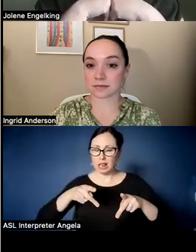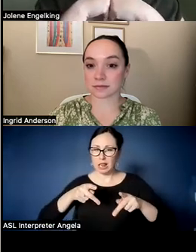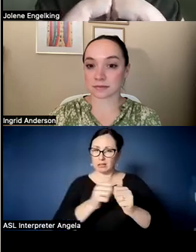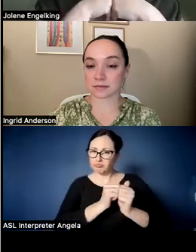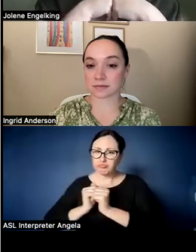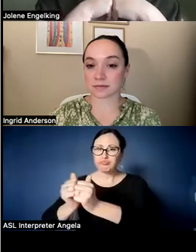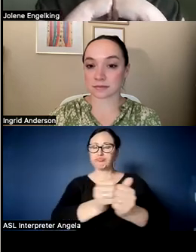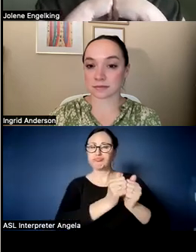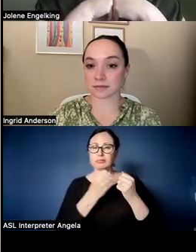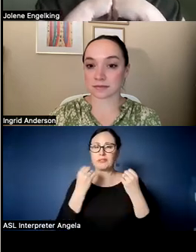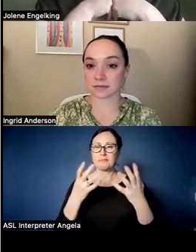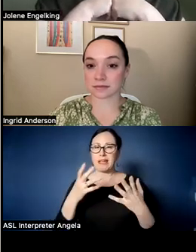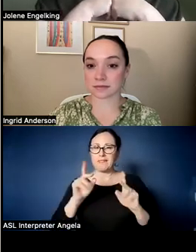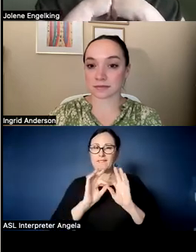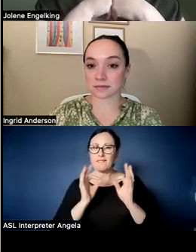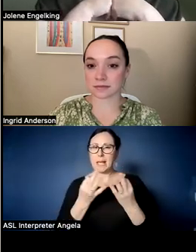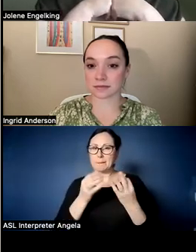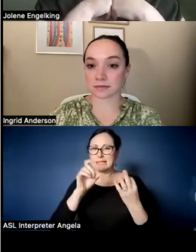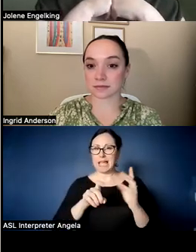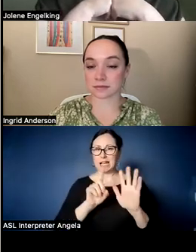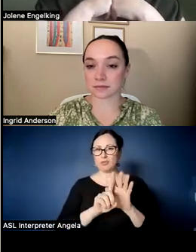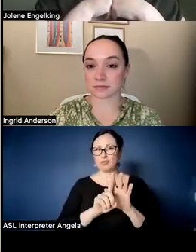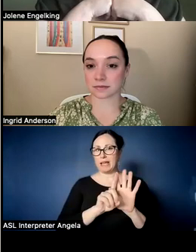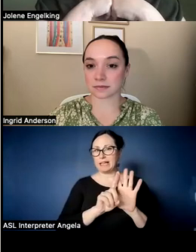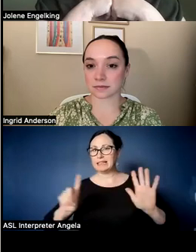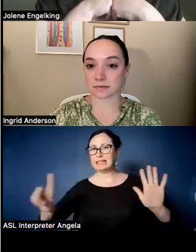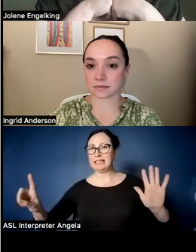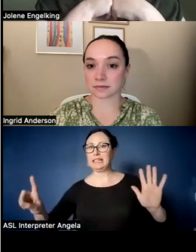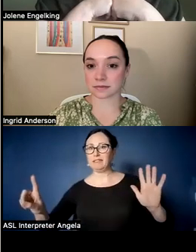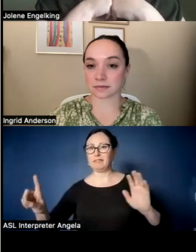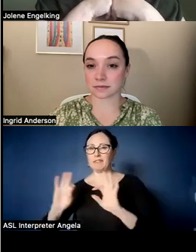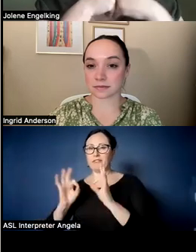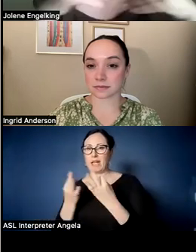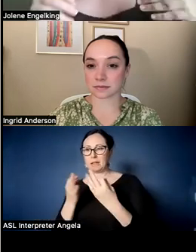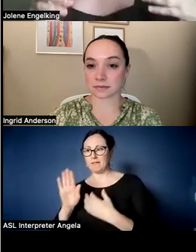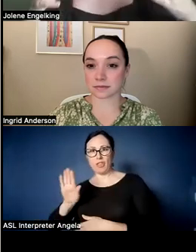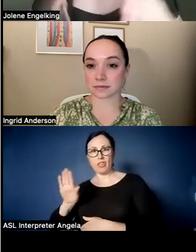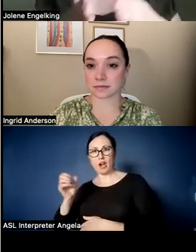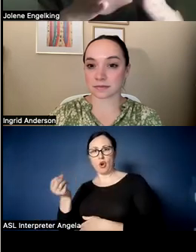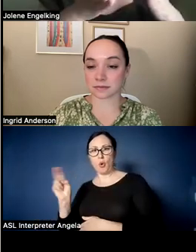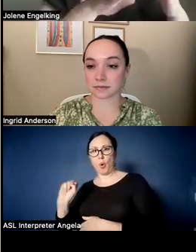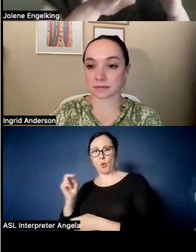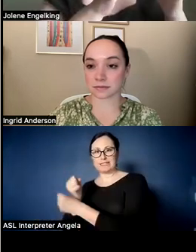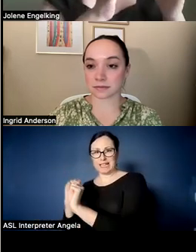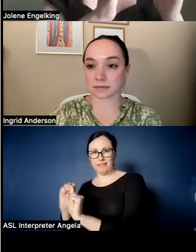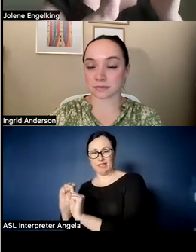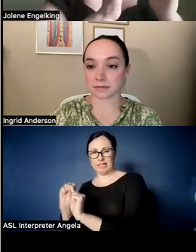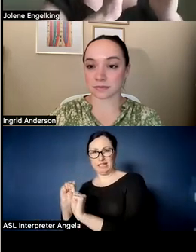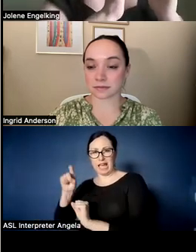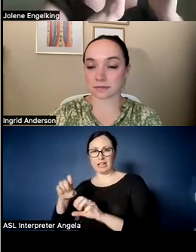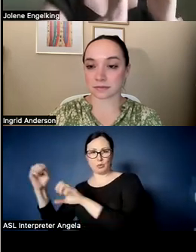to kind of, separate off for their own safety, we're also having to have us think about, like, not just,